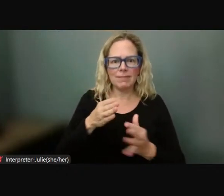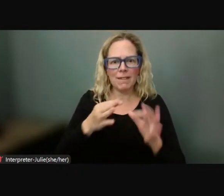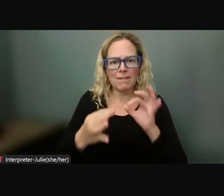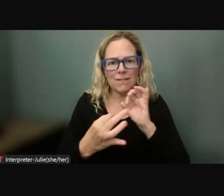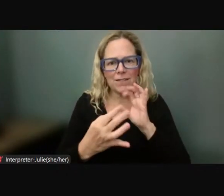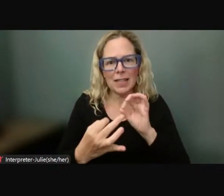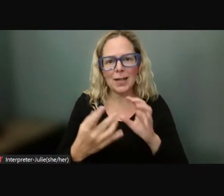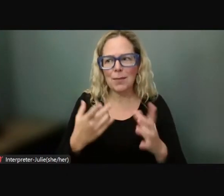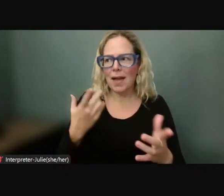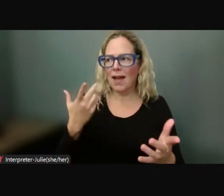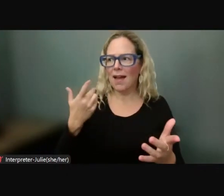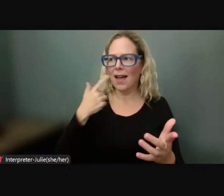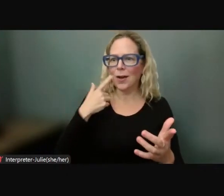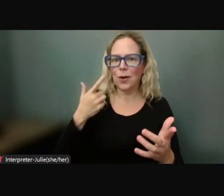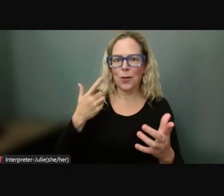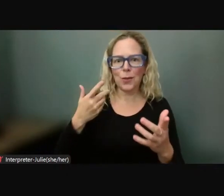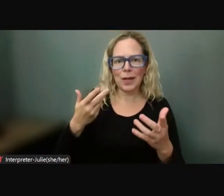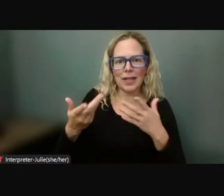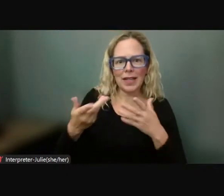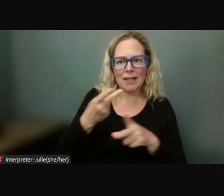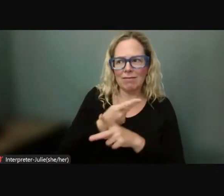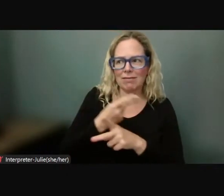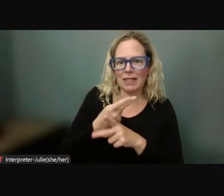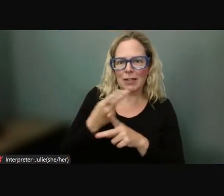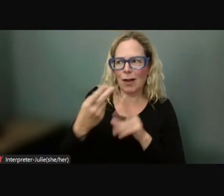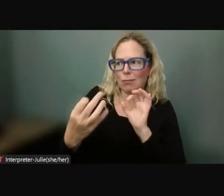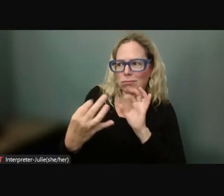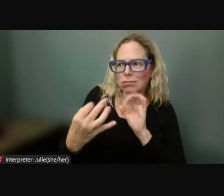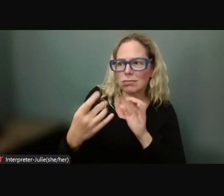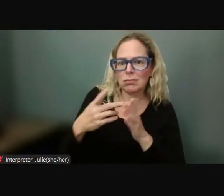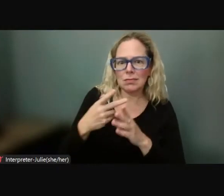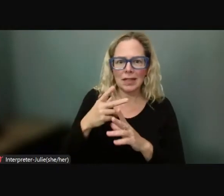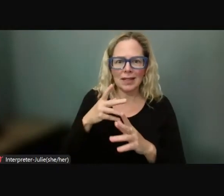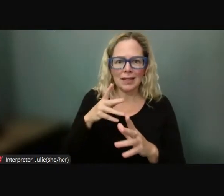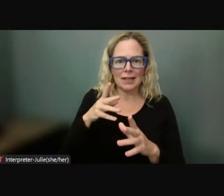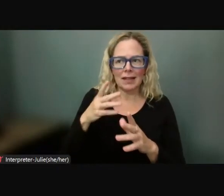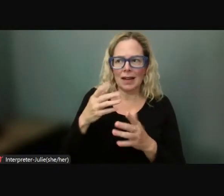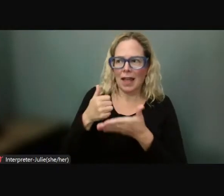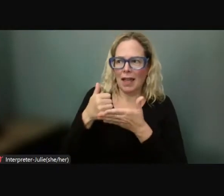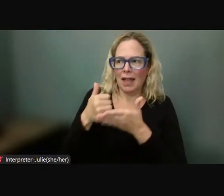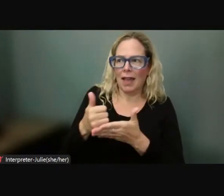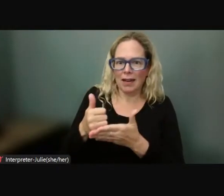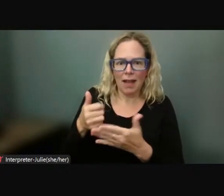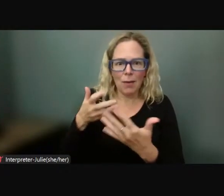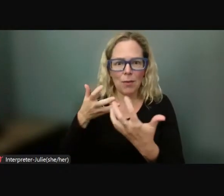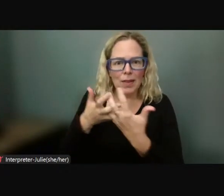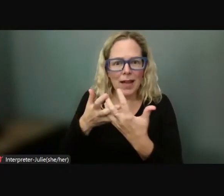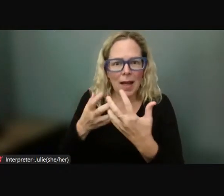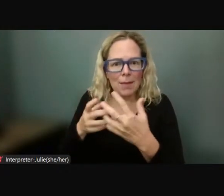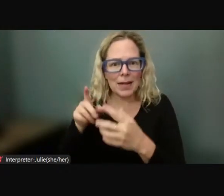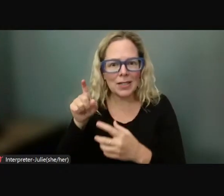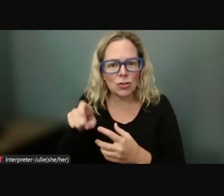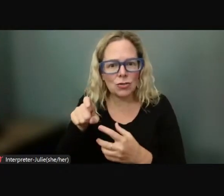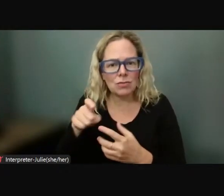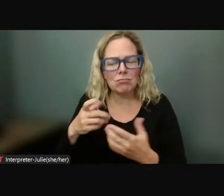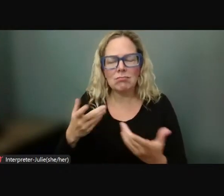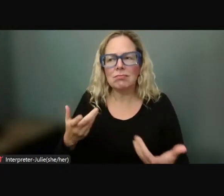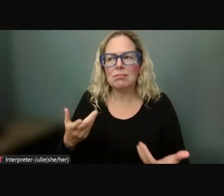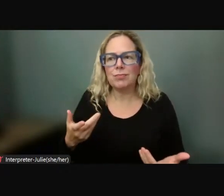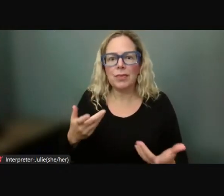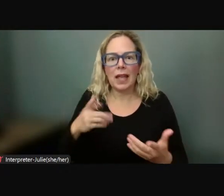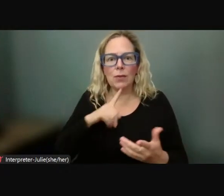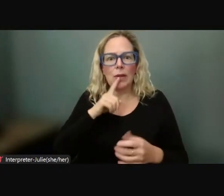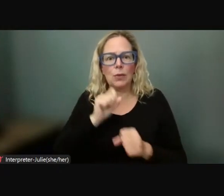each other's accommodation needs and responses to accommodation needs from institutions. And we really just work to build each other up. So when there's calls